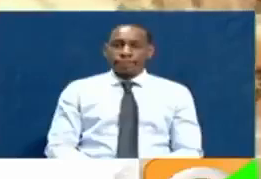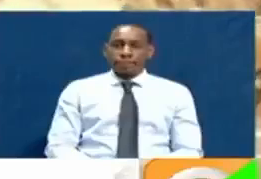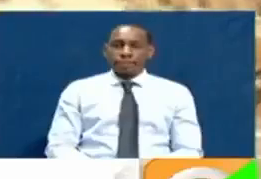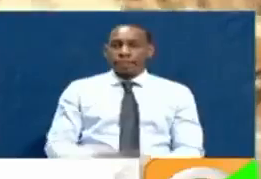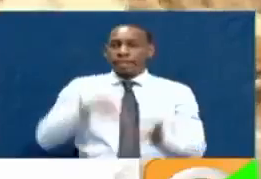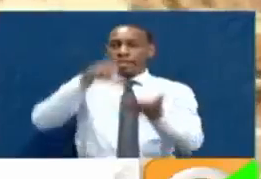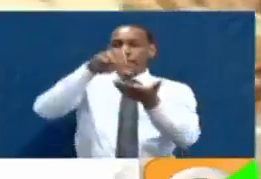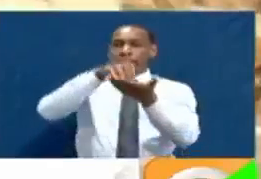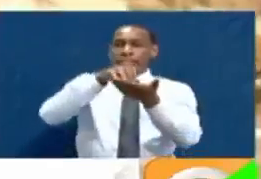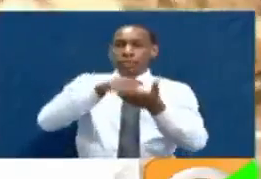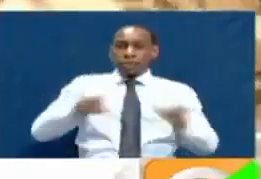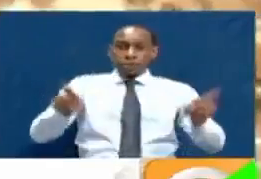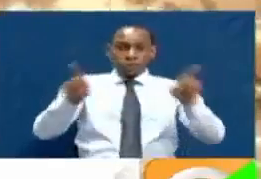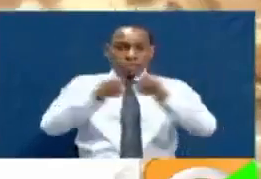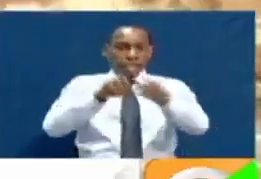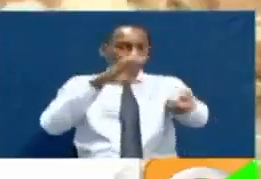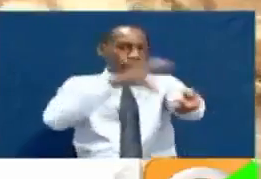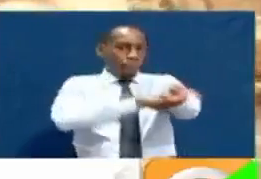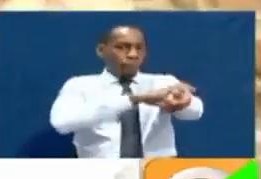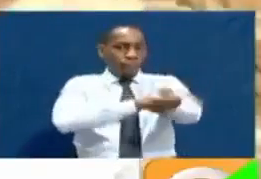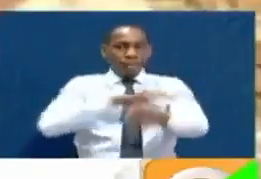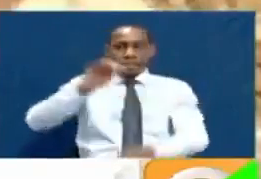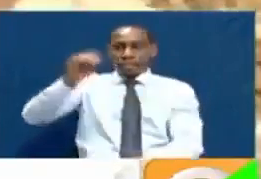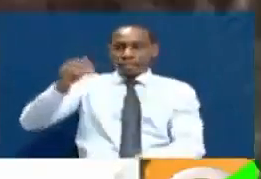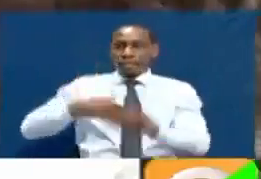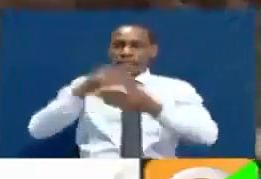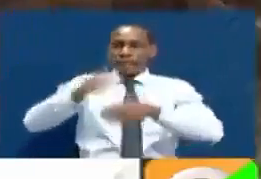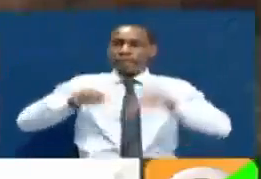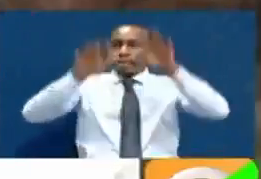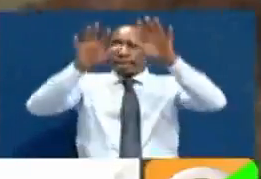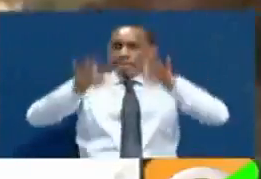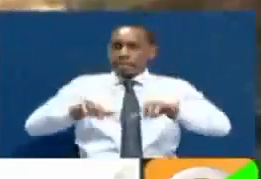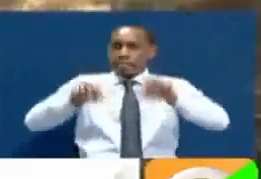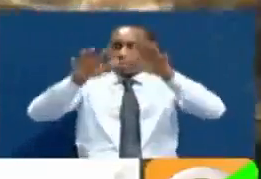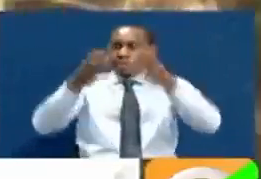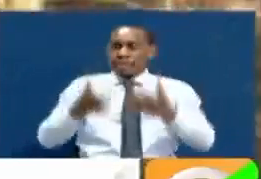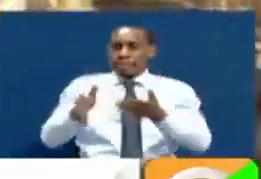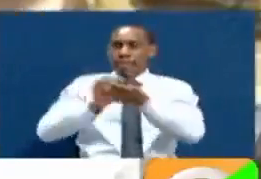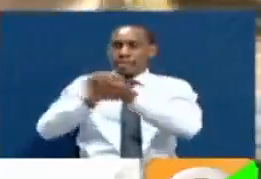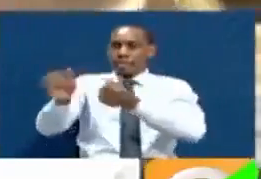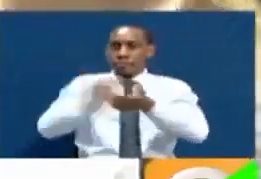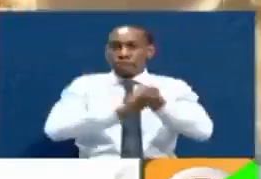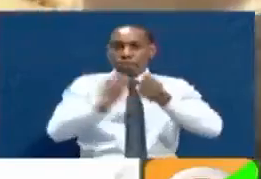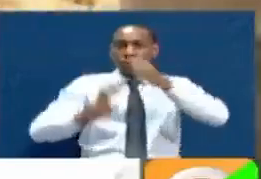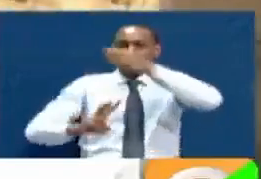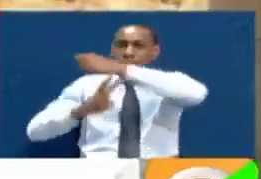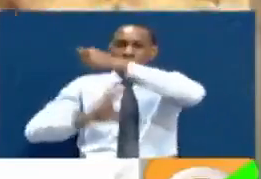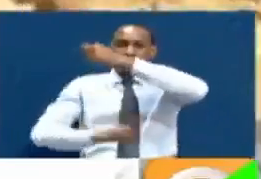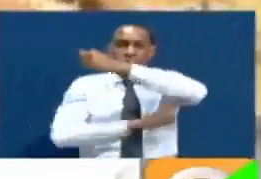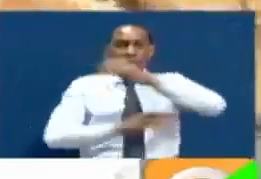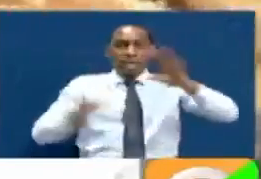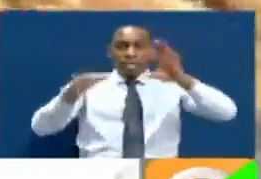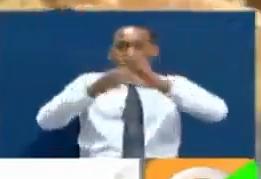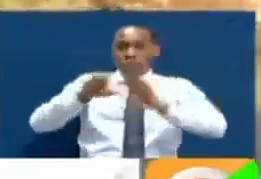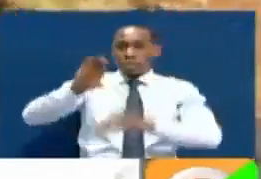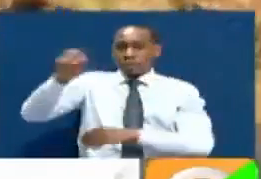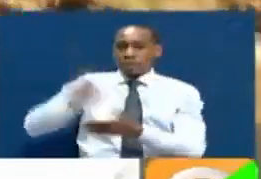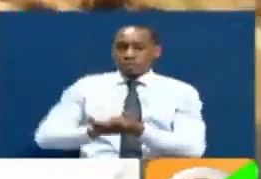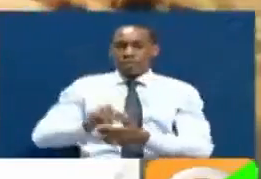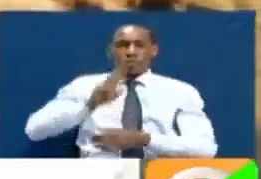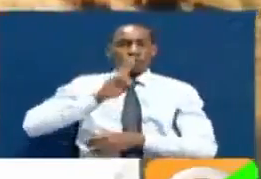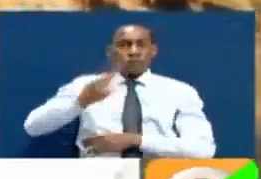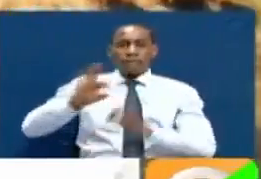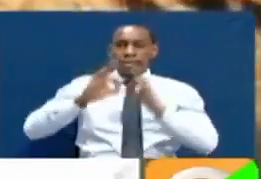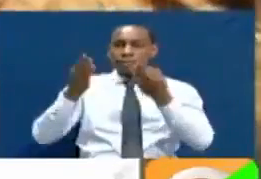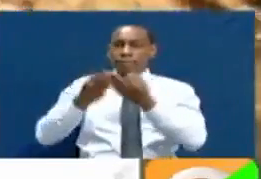The situation was no different in Bomet County after heavy rainfall destroyed several bridges connecting various parts of the county. At least